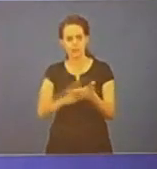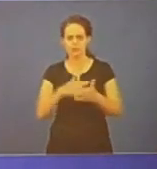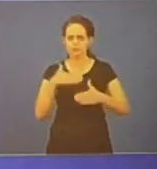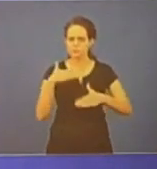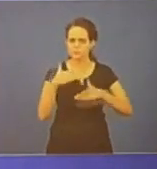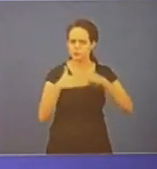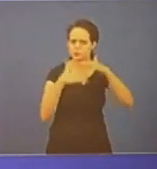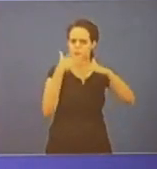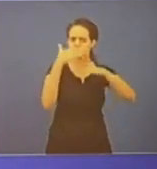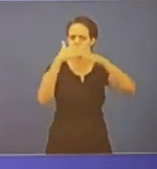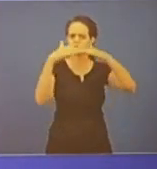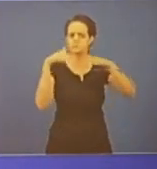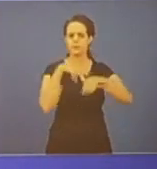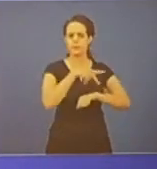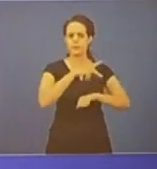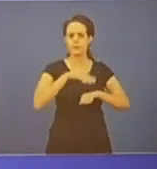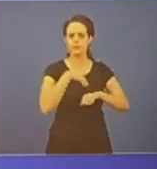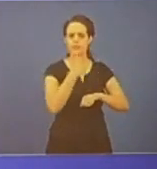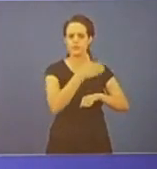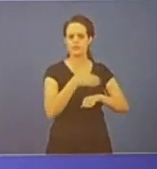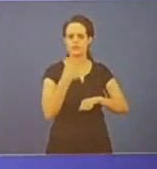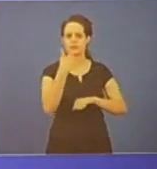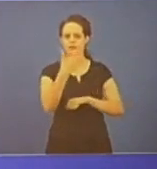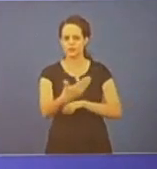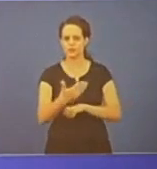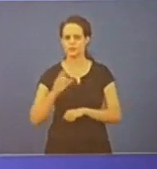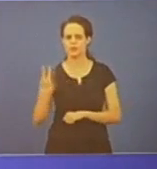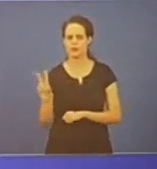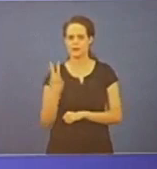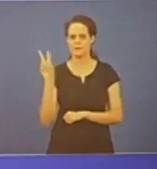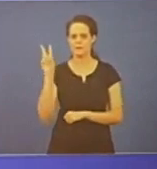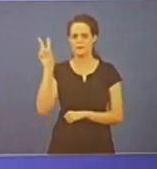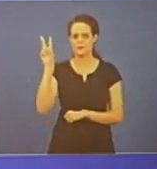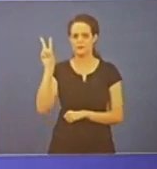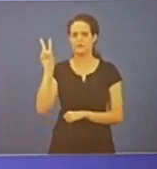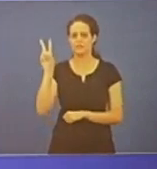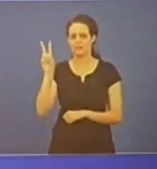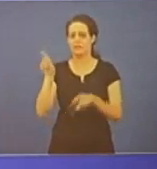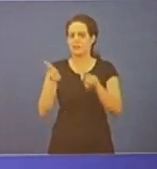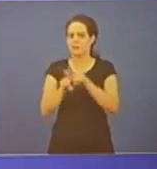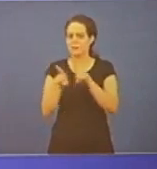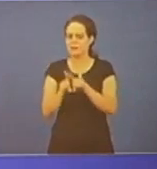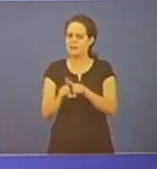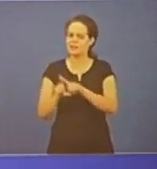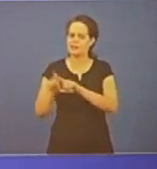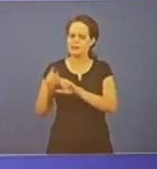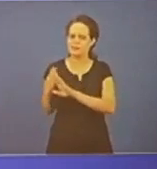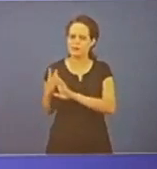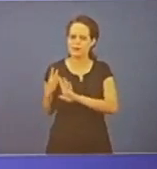Holy Spirit in the work abroad. We had a baptism in Venezuela,